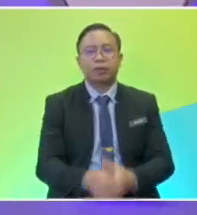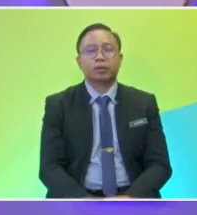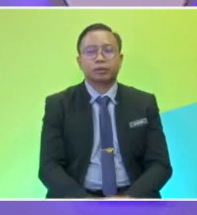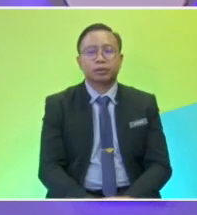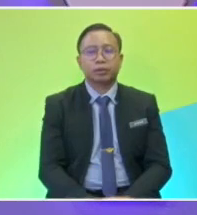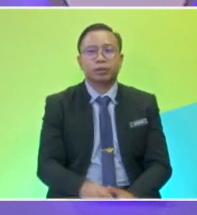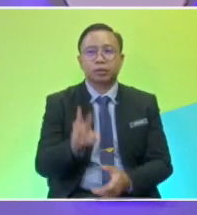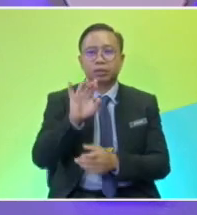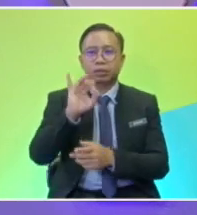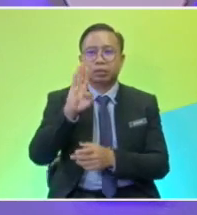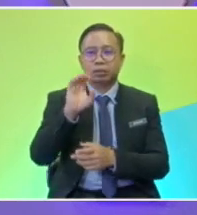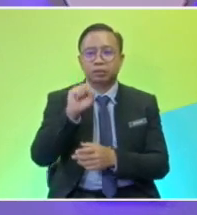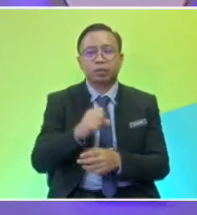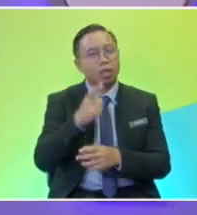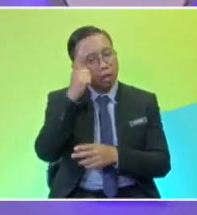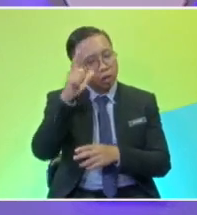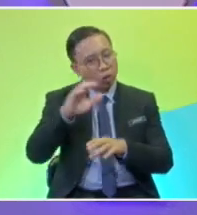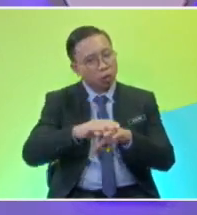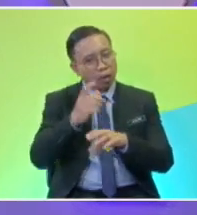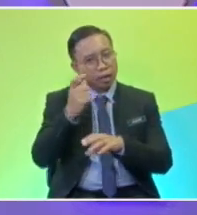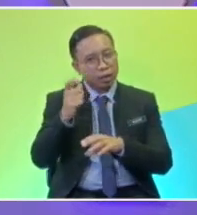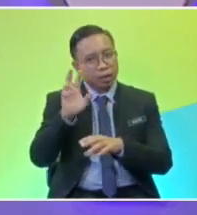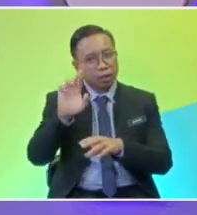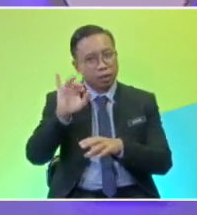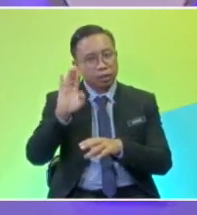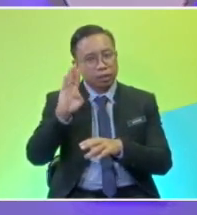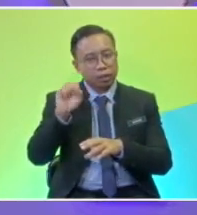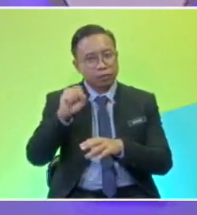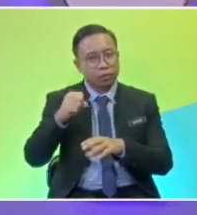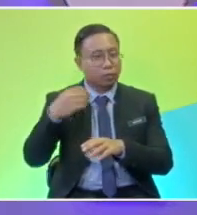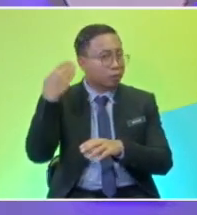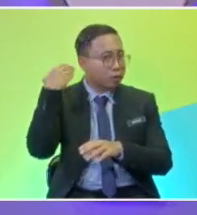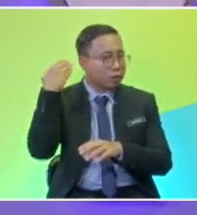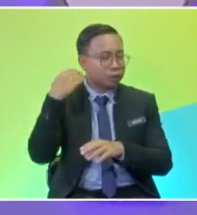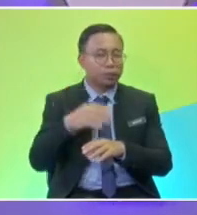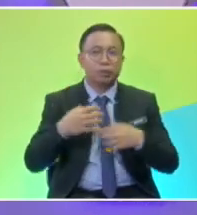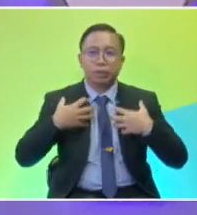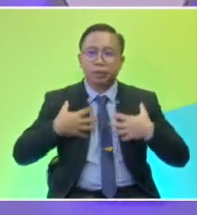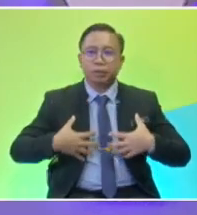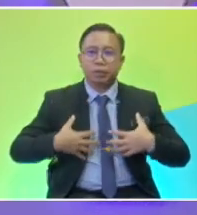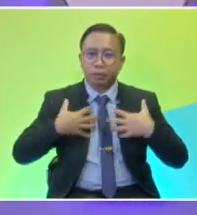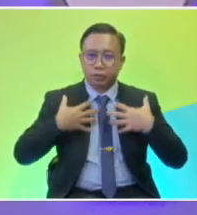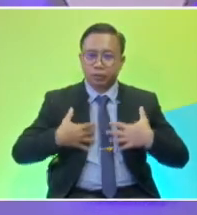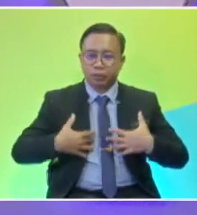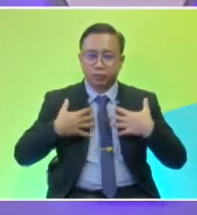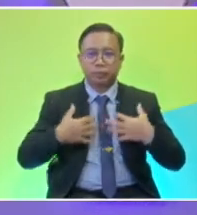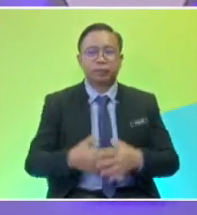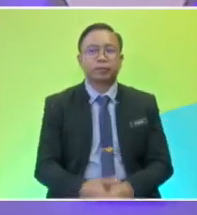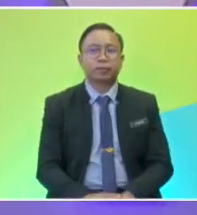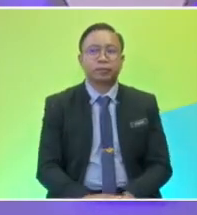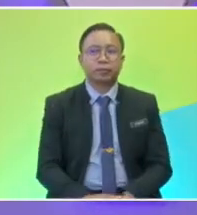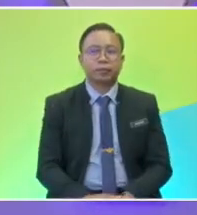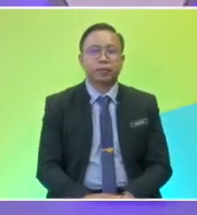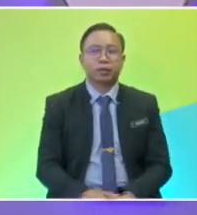ribs. Okay, ribs. When you look at the ribs, the ribs here, okay, it protects our, what's that?